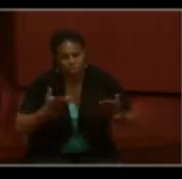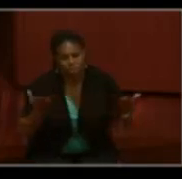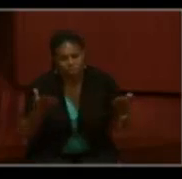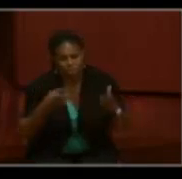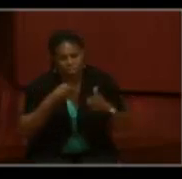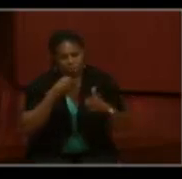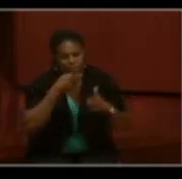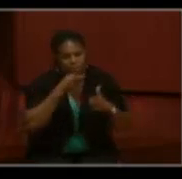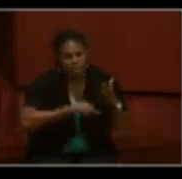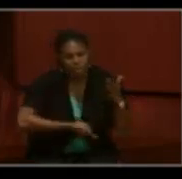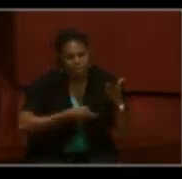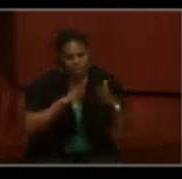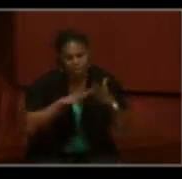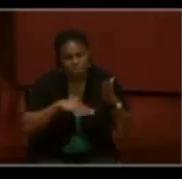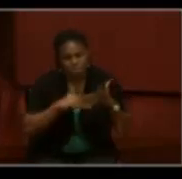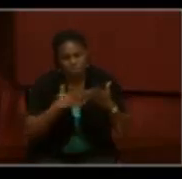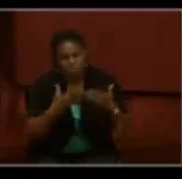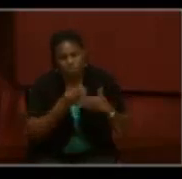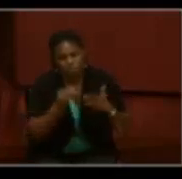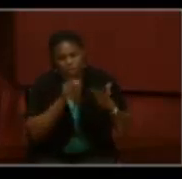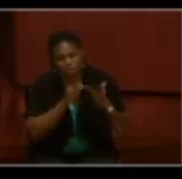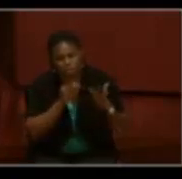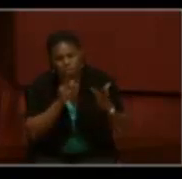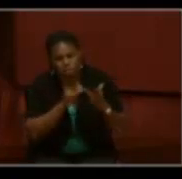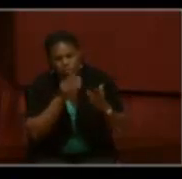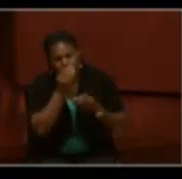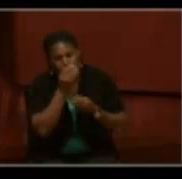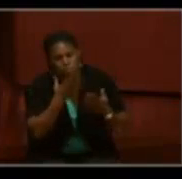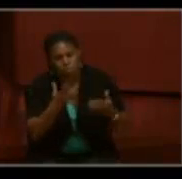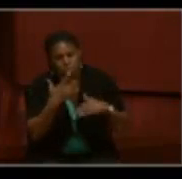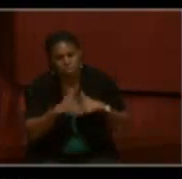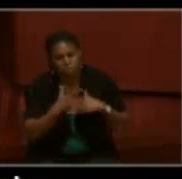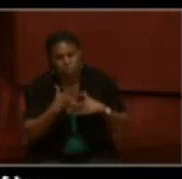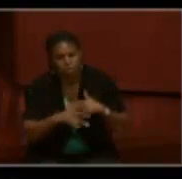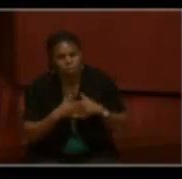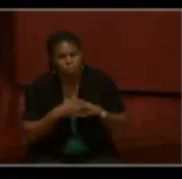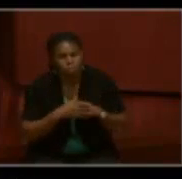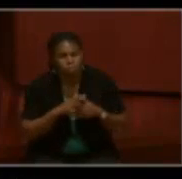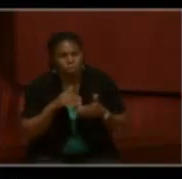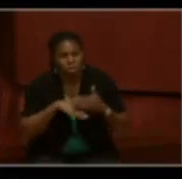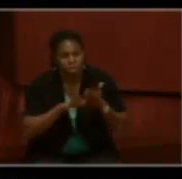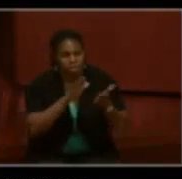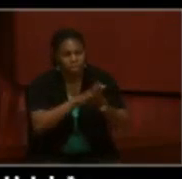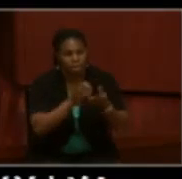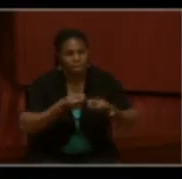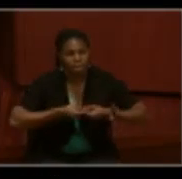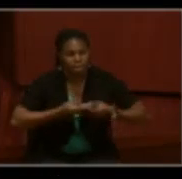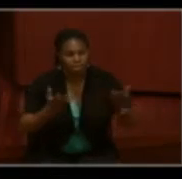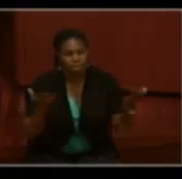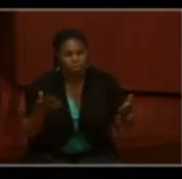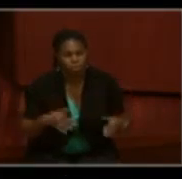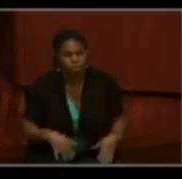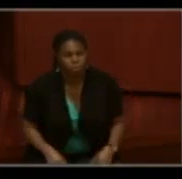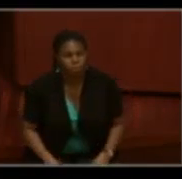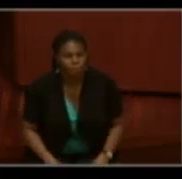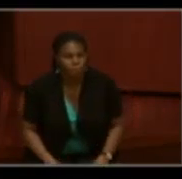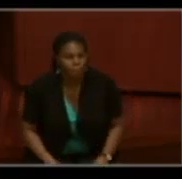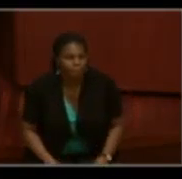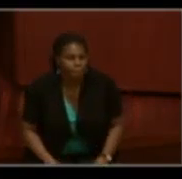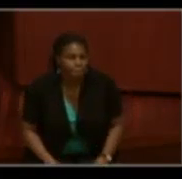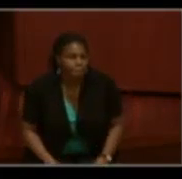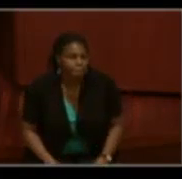schedule, as well as contact information, is available as a handout. So you